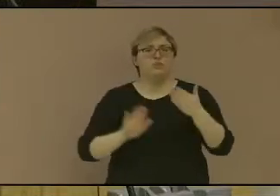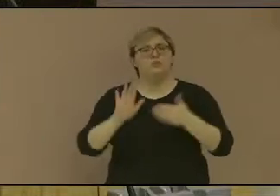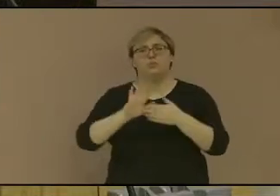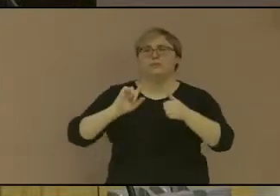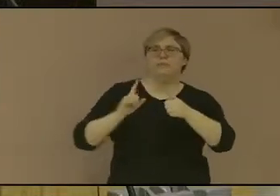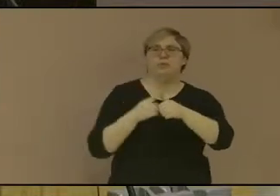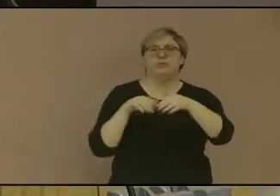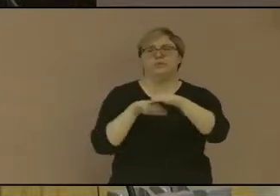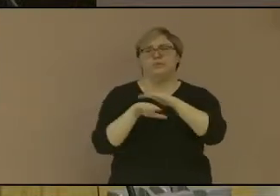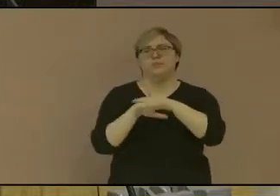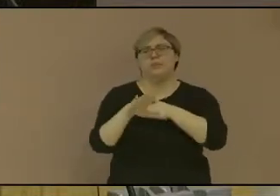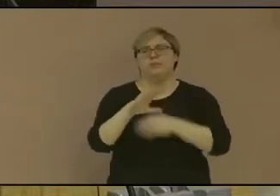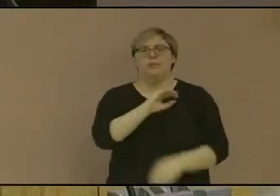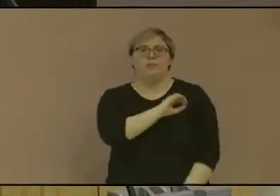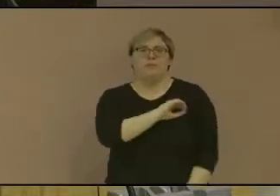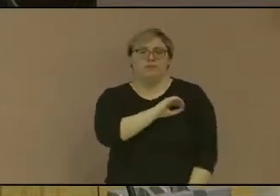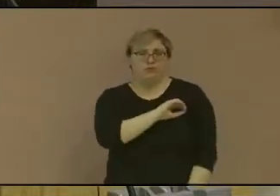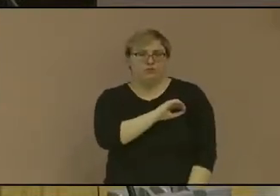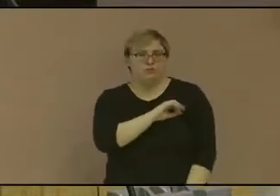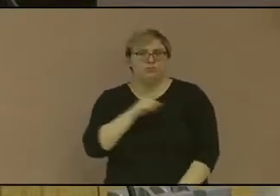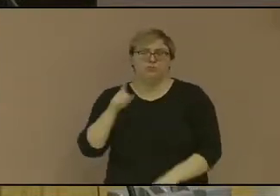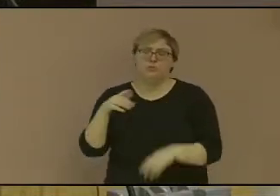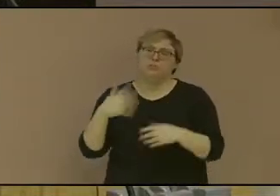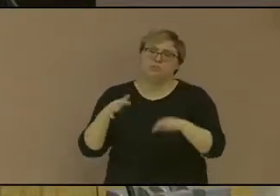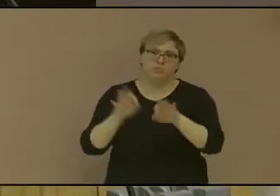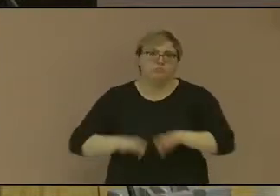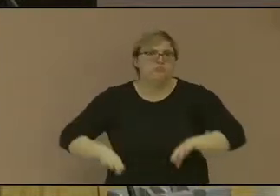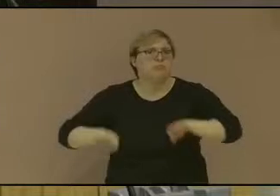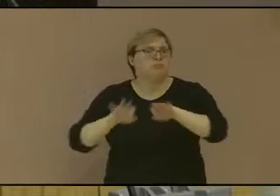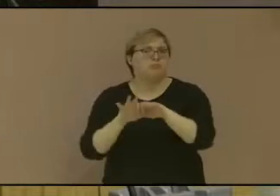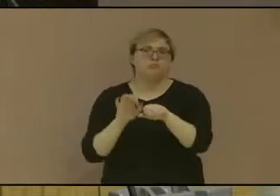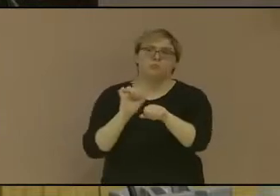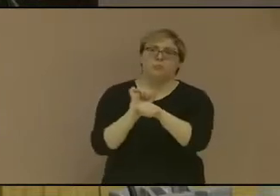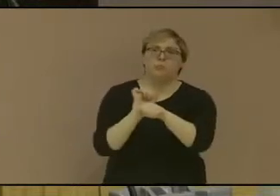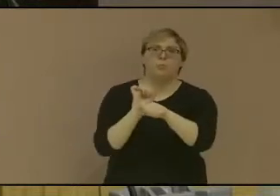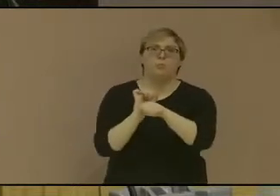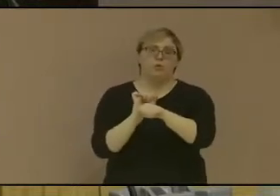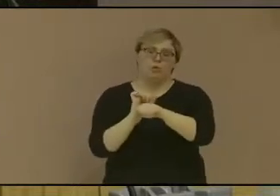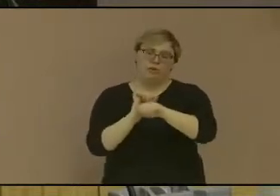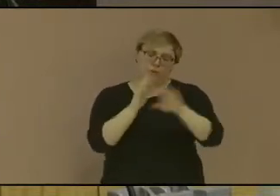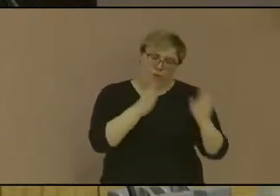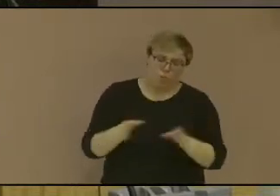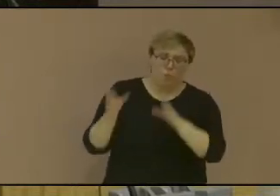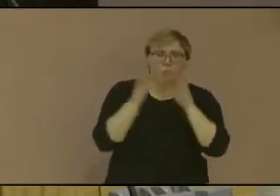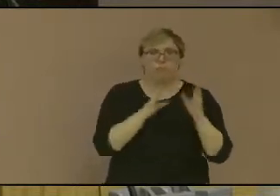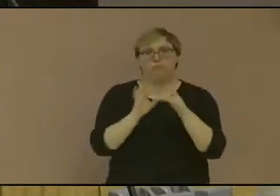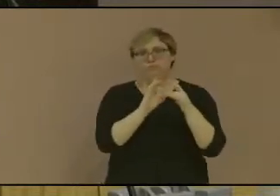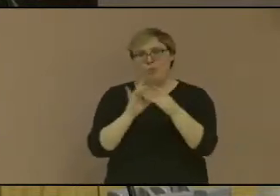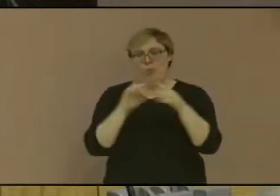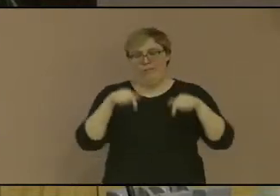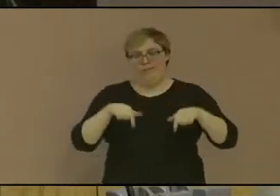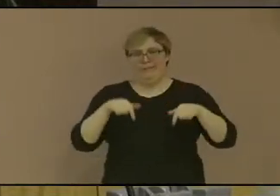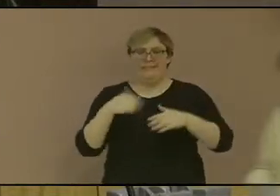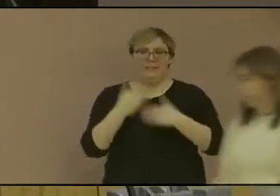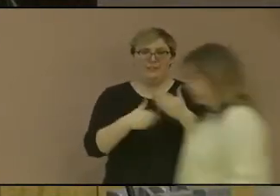been vital in conceptualizing and coordinating this lecture series. So please, Michelle.